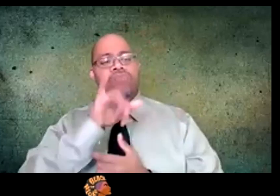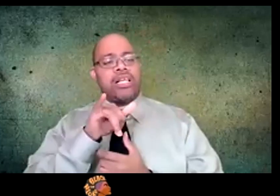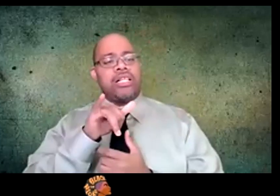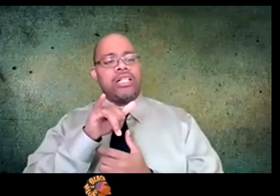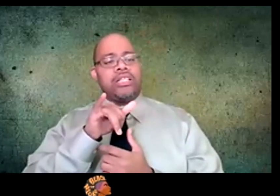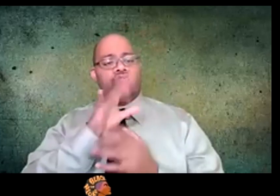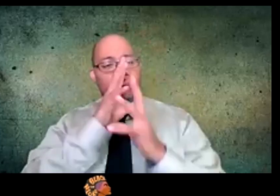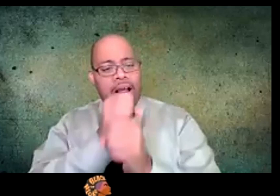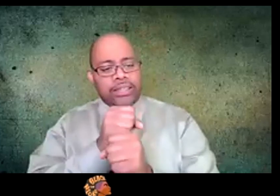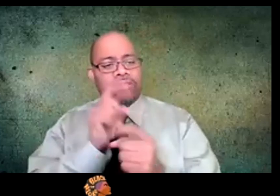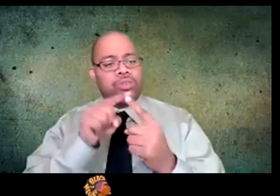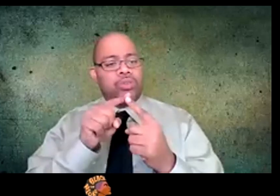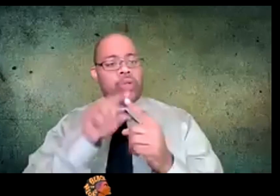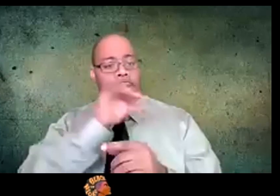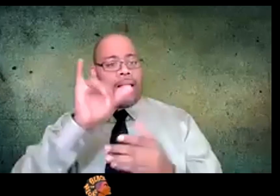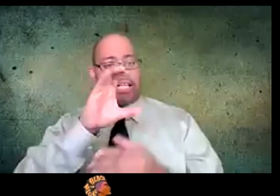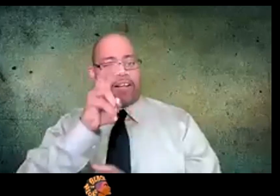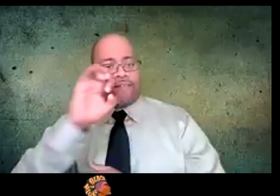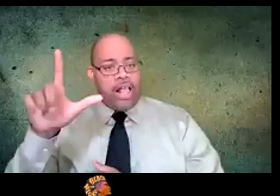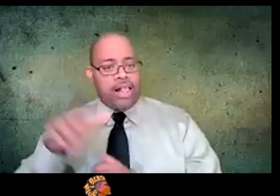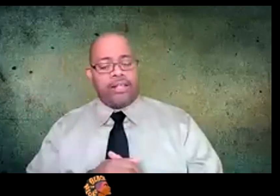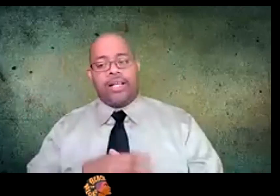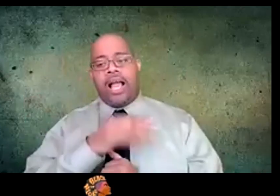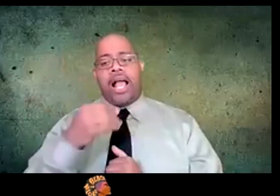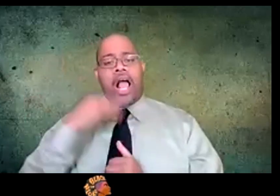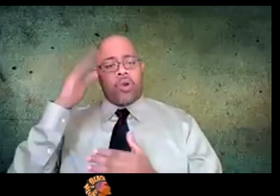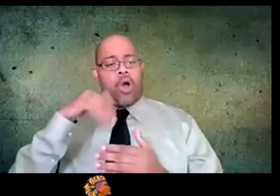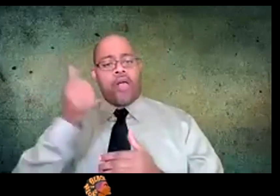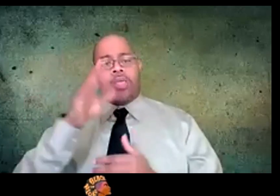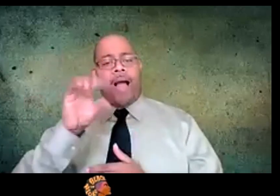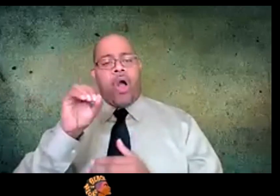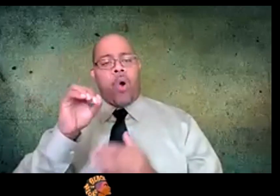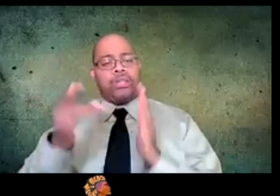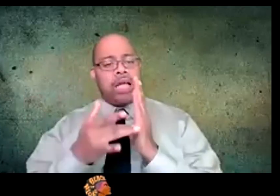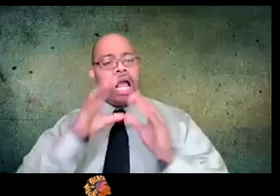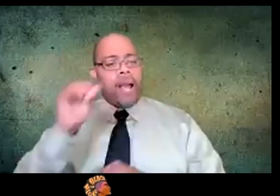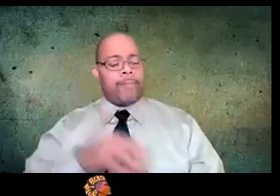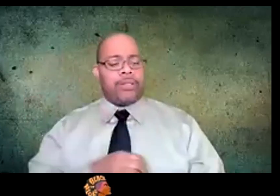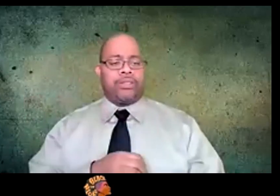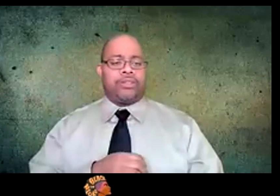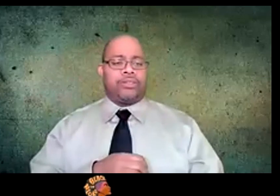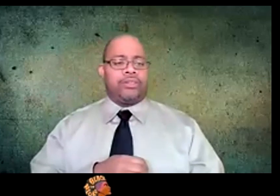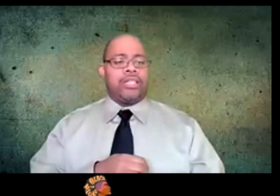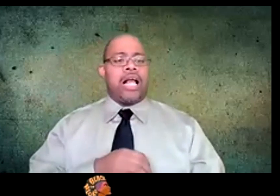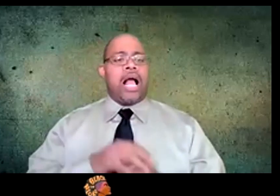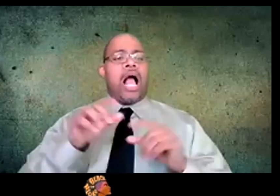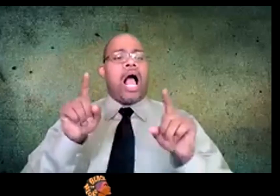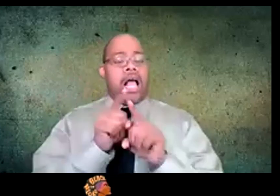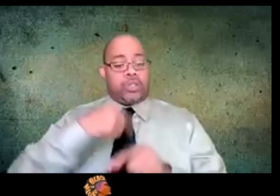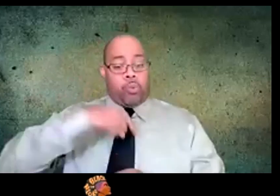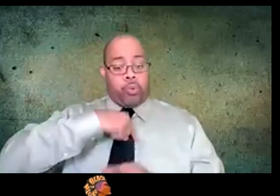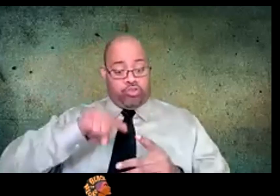attractive to a company like Cerevel and other biotech companies. So as we're in